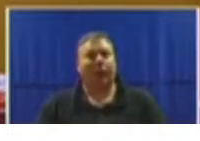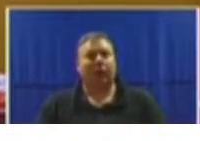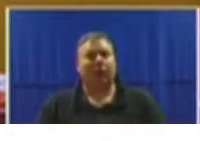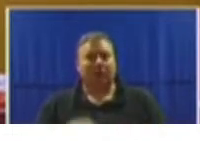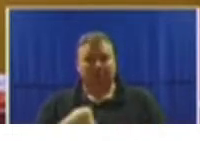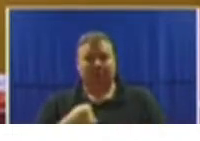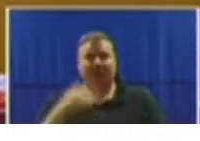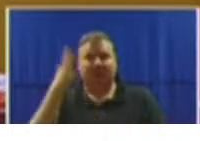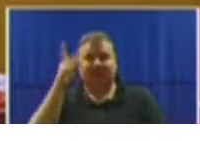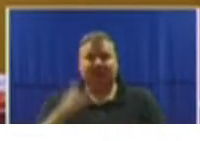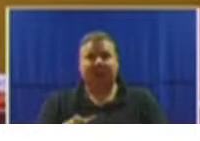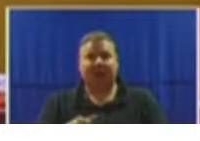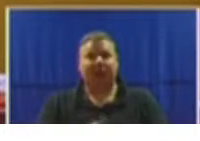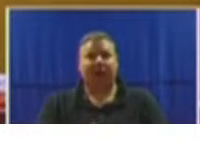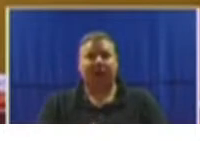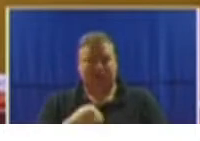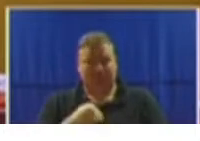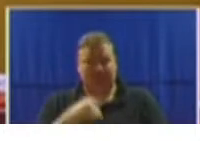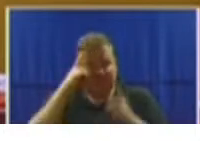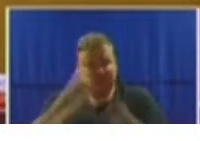Speaker, as I have ruled.